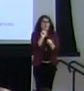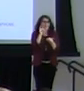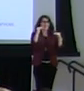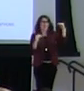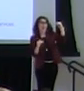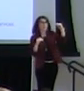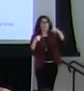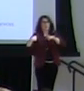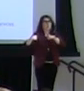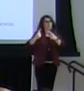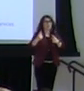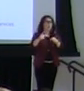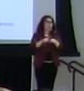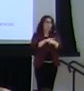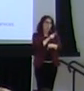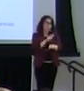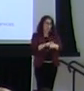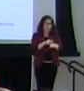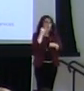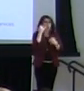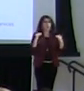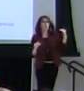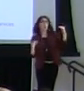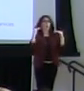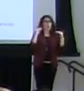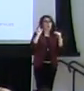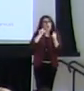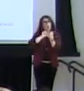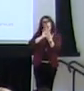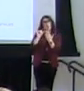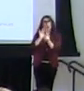long, way too long. Thank you. Thank you.